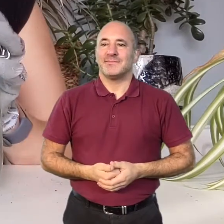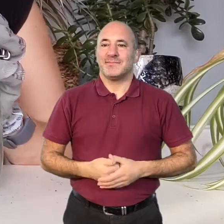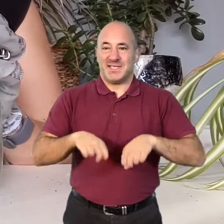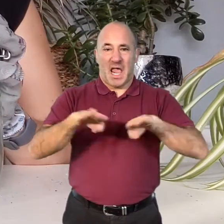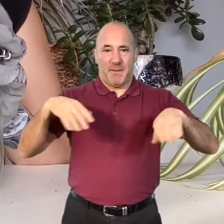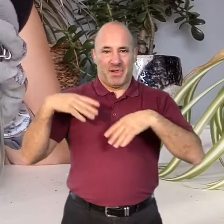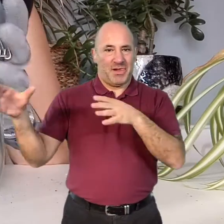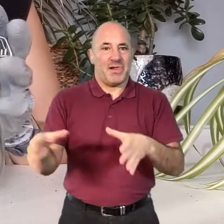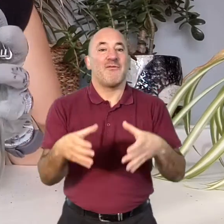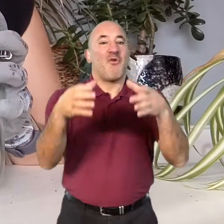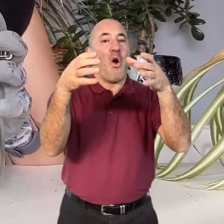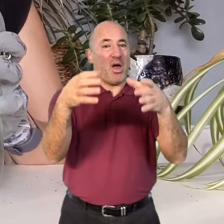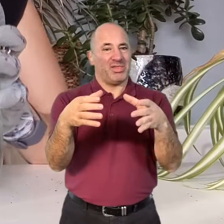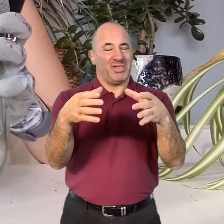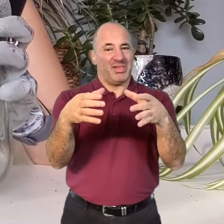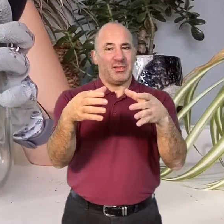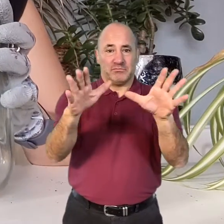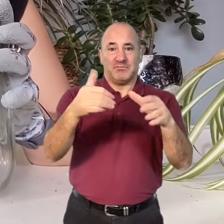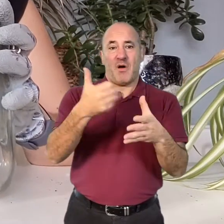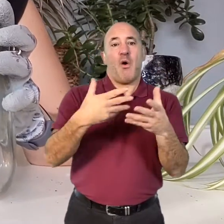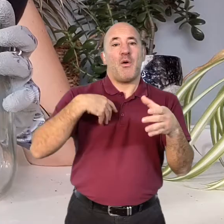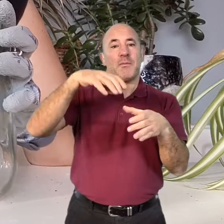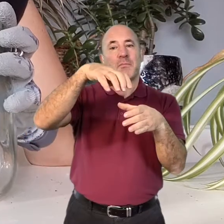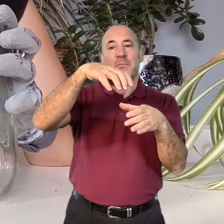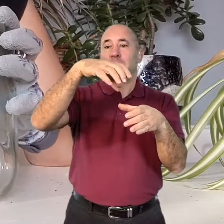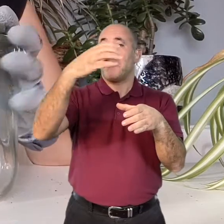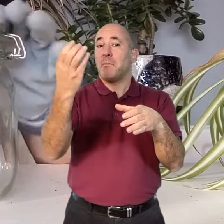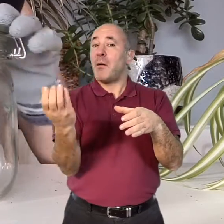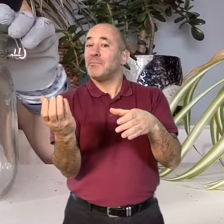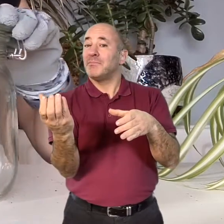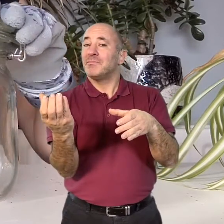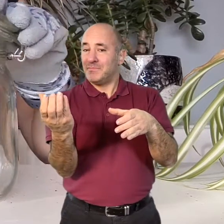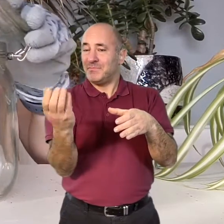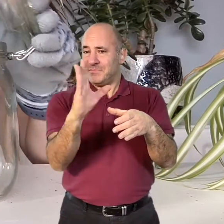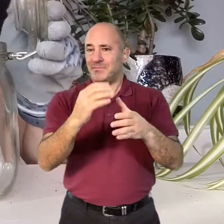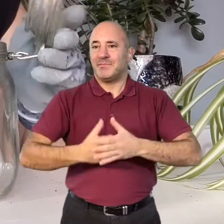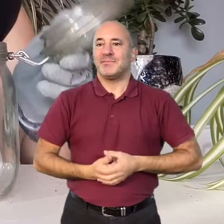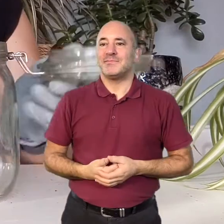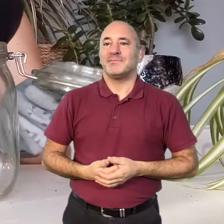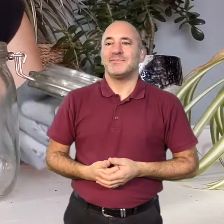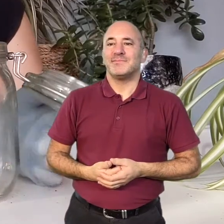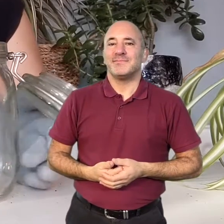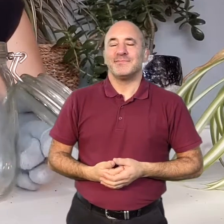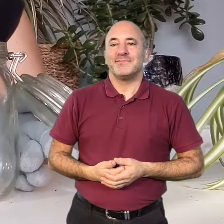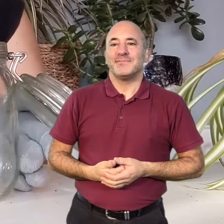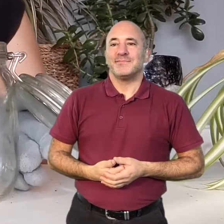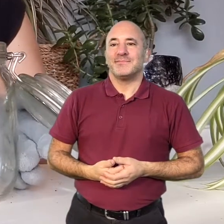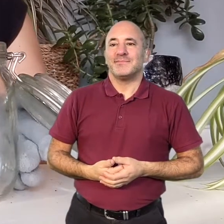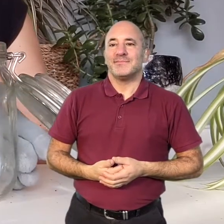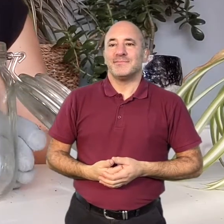mentioned earlier. So I've placed that down on the table in front of me, and opening up the